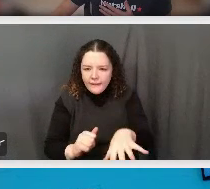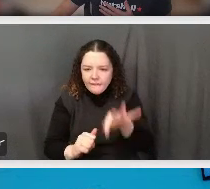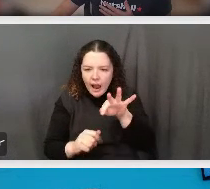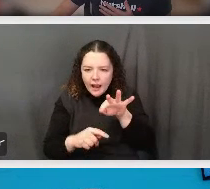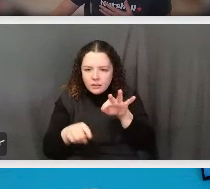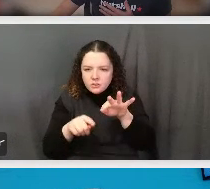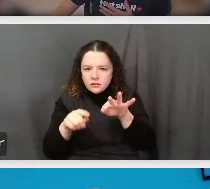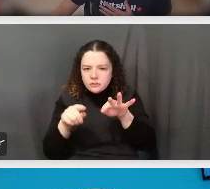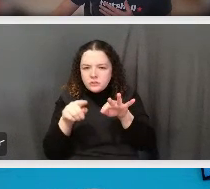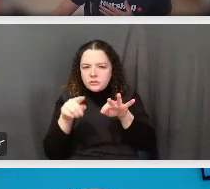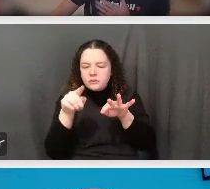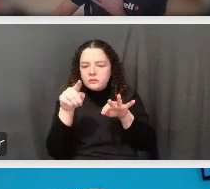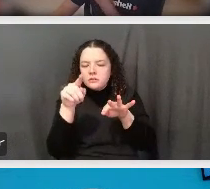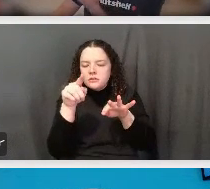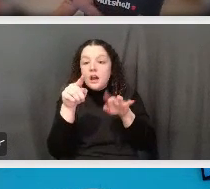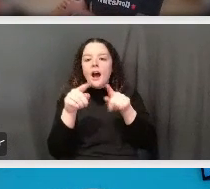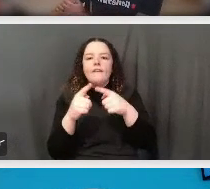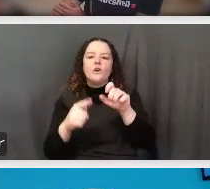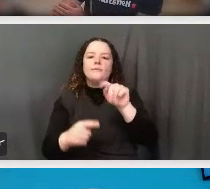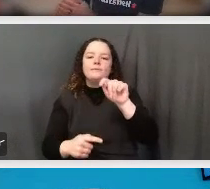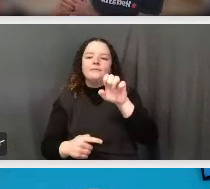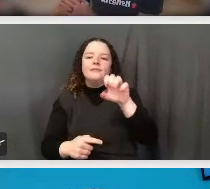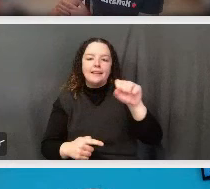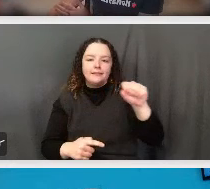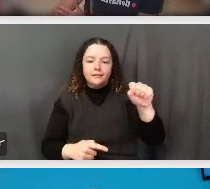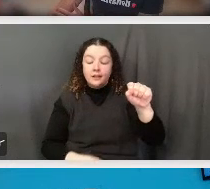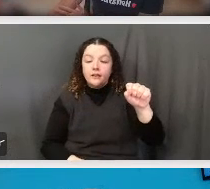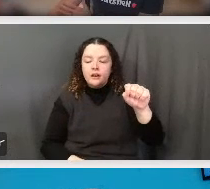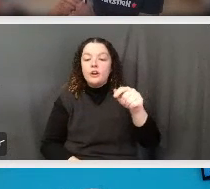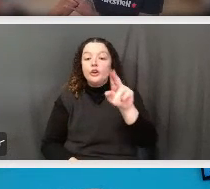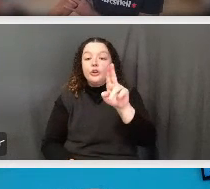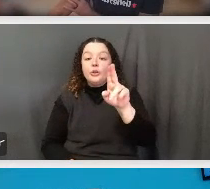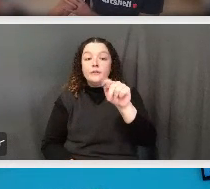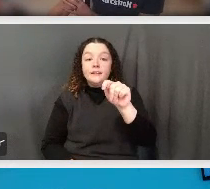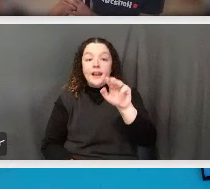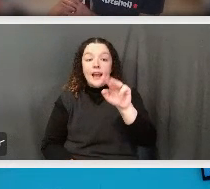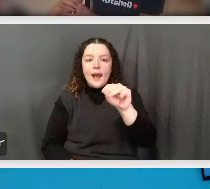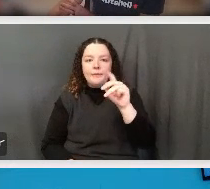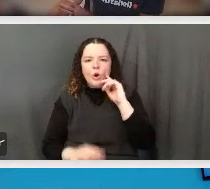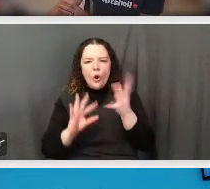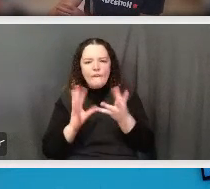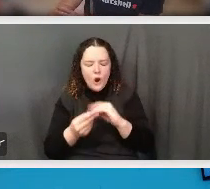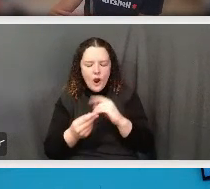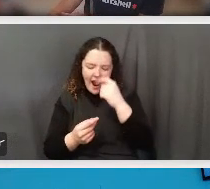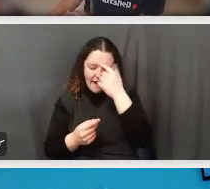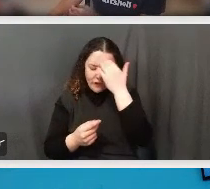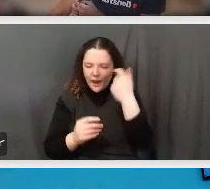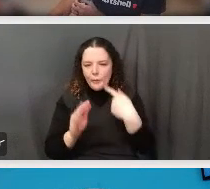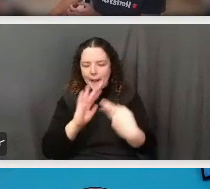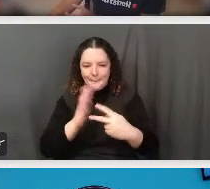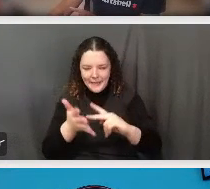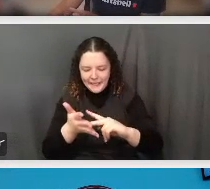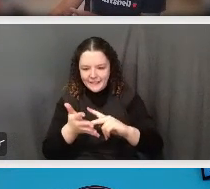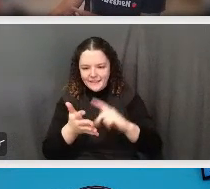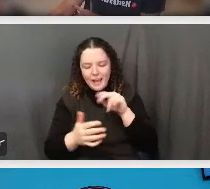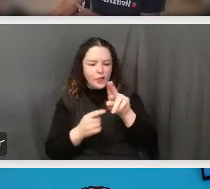Um, from Tess. So UTM, so overall, I forget exactly what UTM stands for, but this is